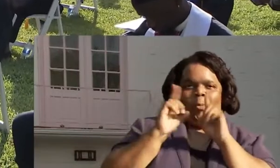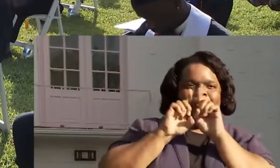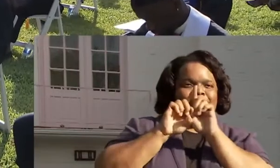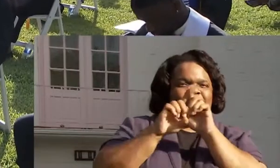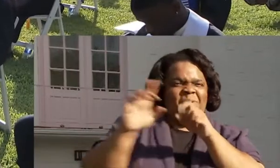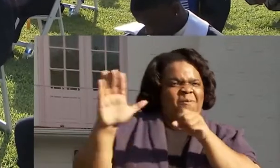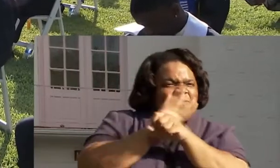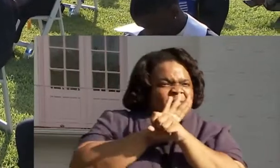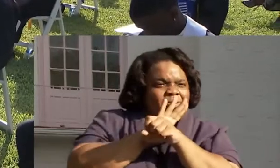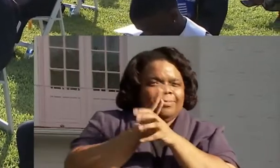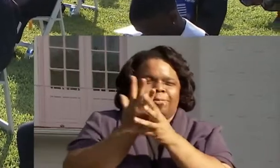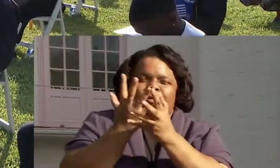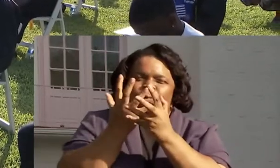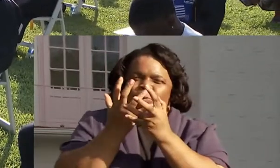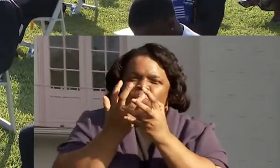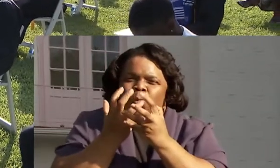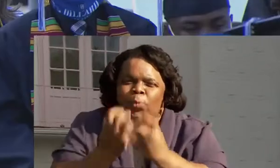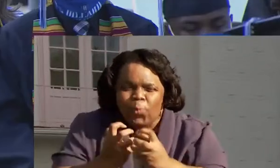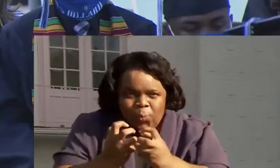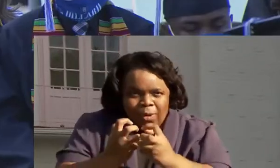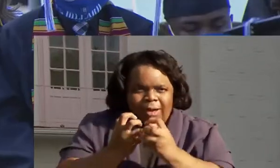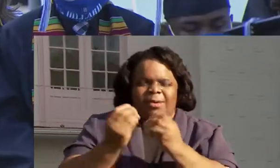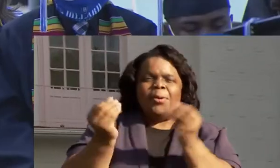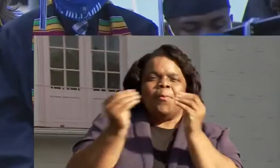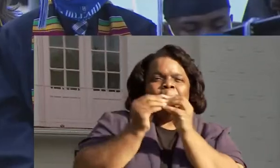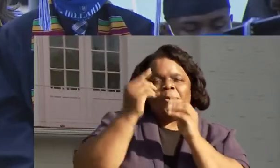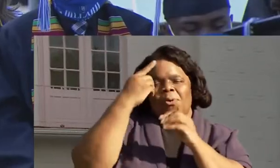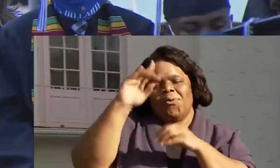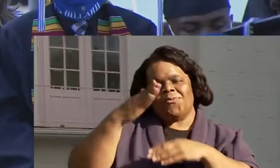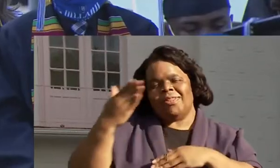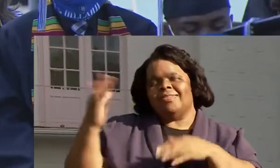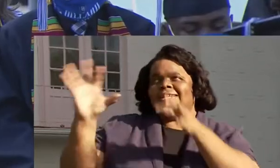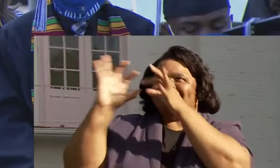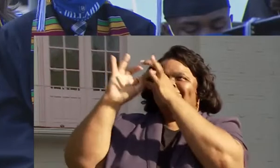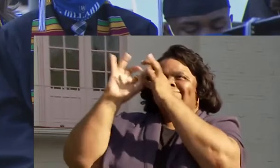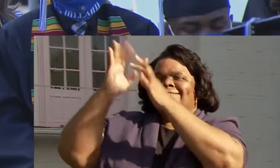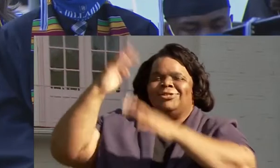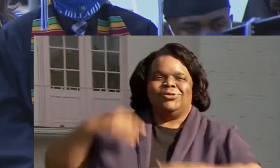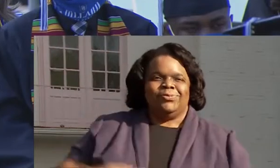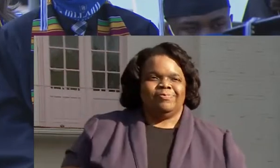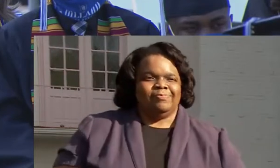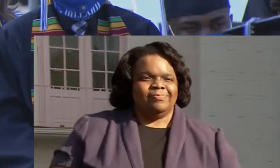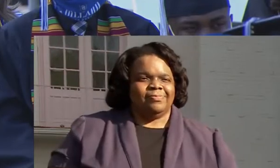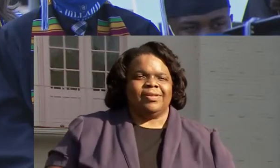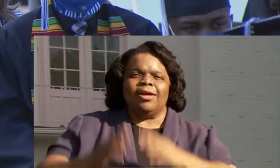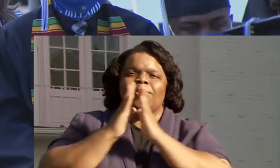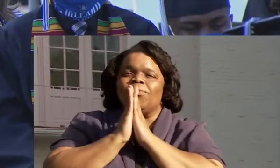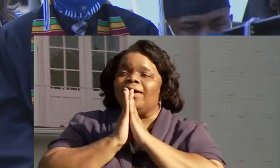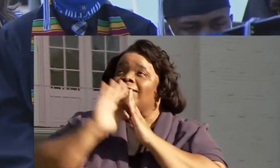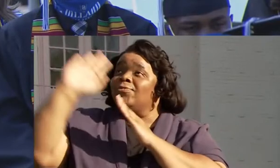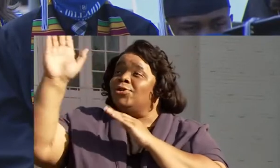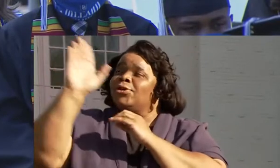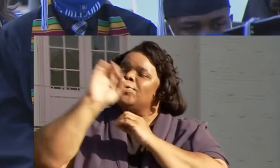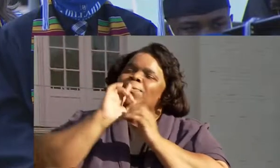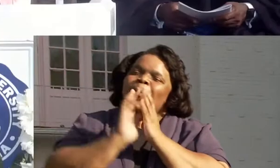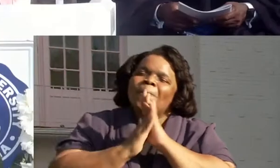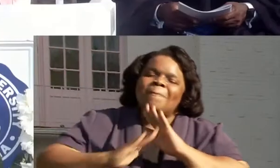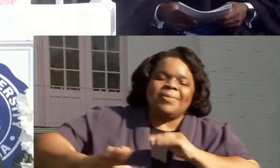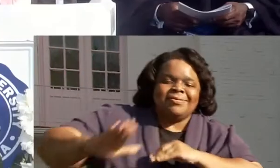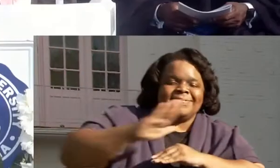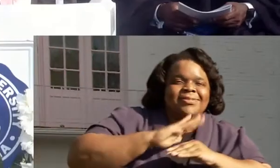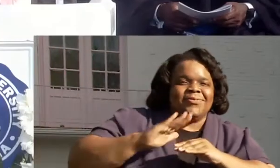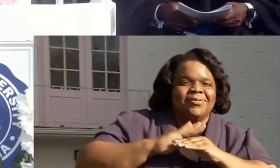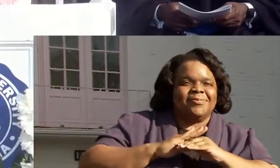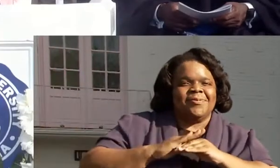unquenchable desire to yearn and to hunger more for the things of you. We ask for your peace to cover them. We ask for laughter